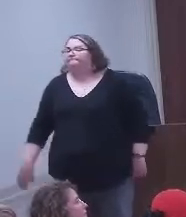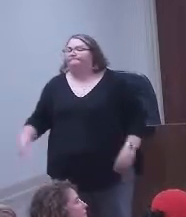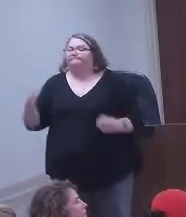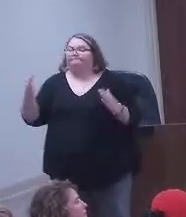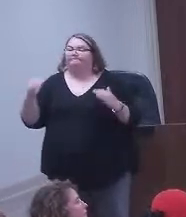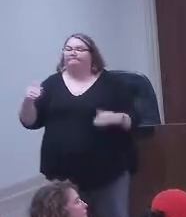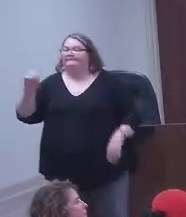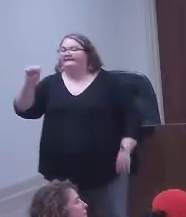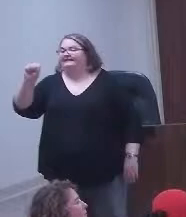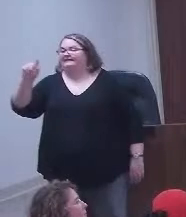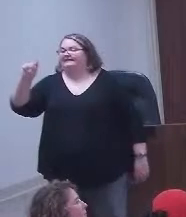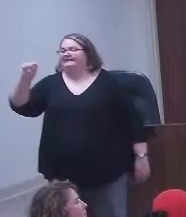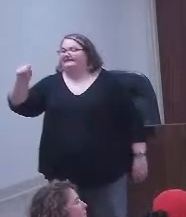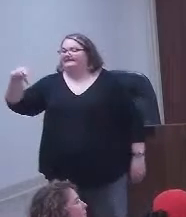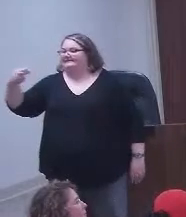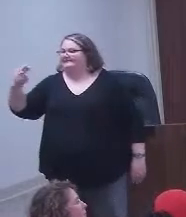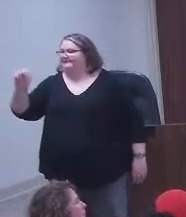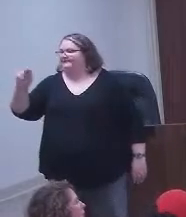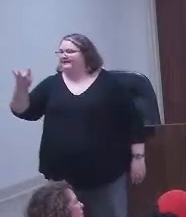Stephanie Fischesser.